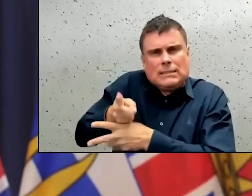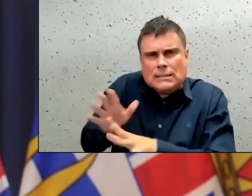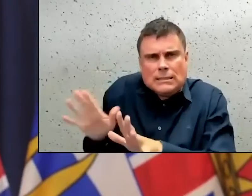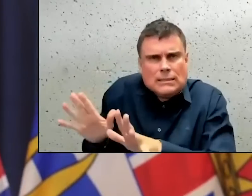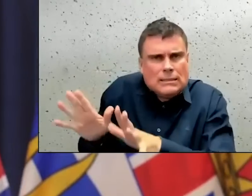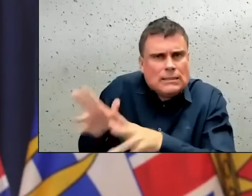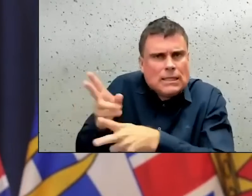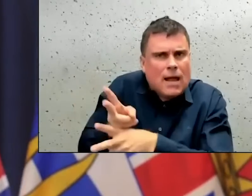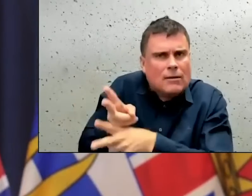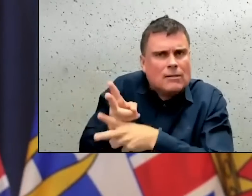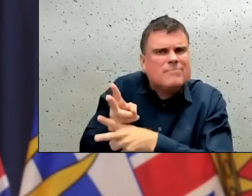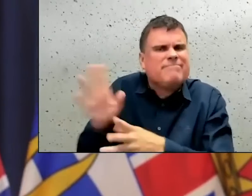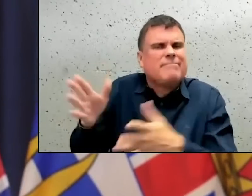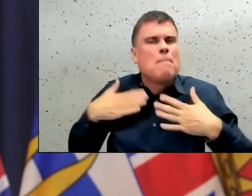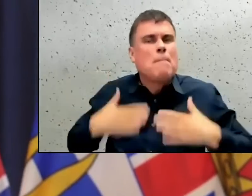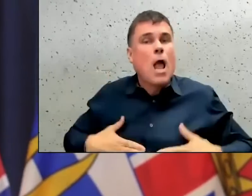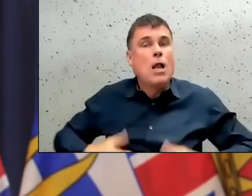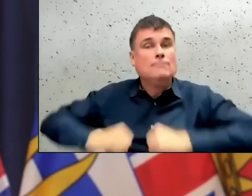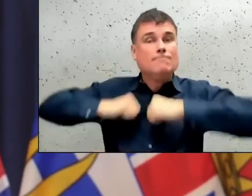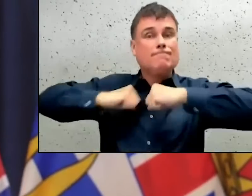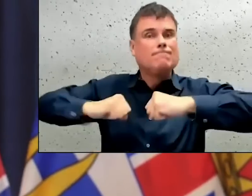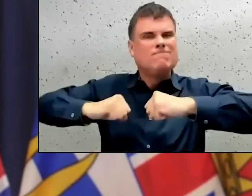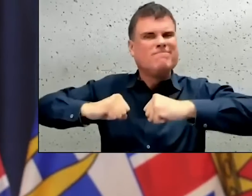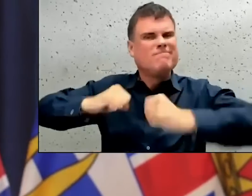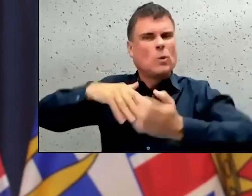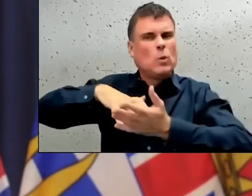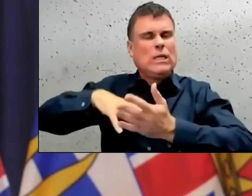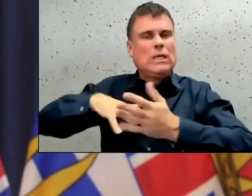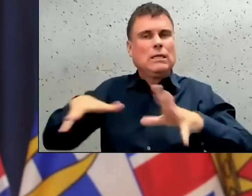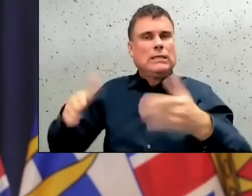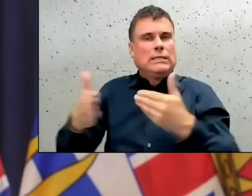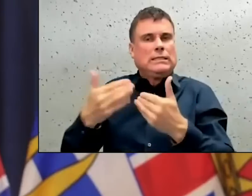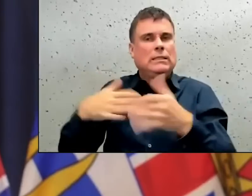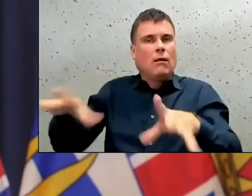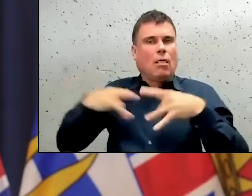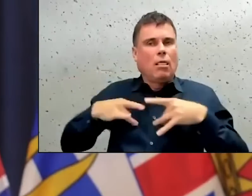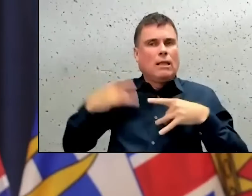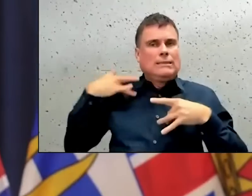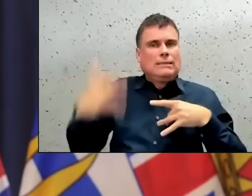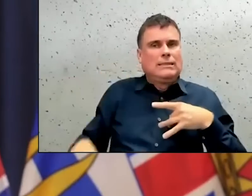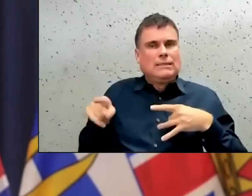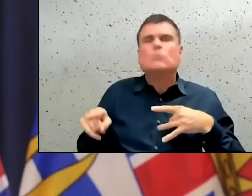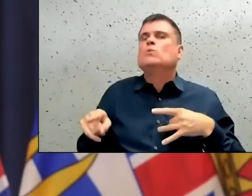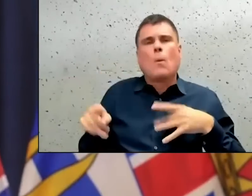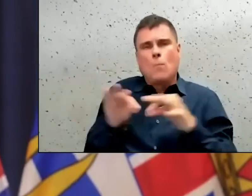health conditions. It's most important that you protect yourself and them from influenza as well this